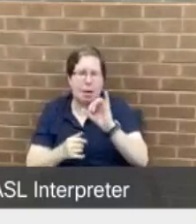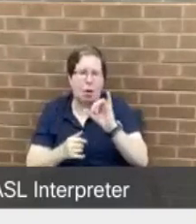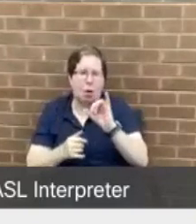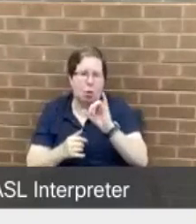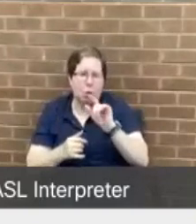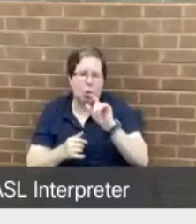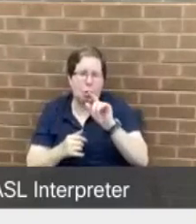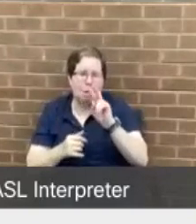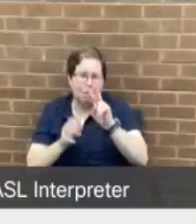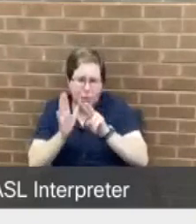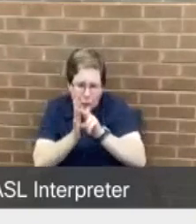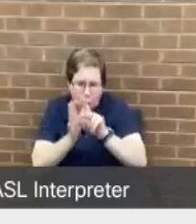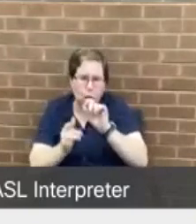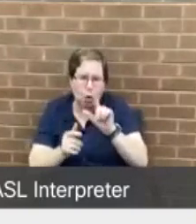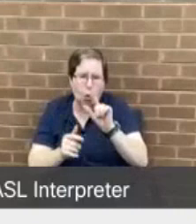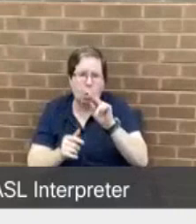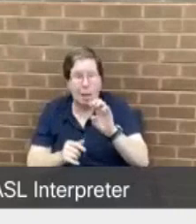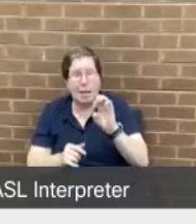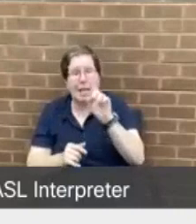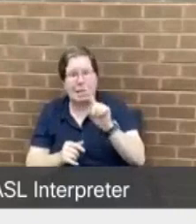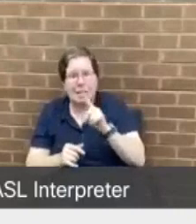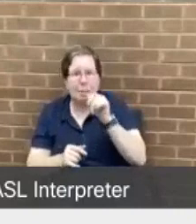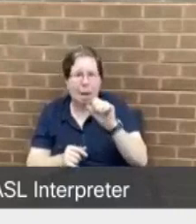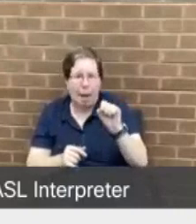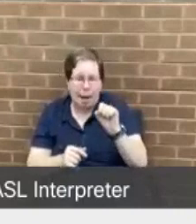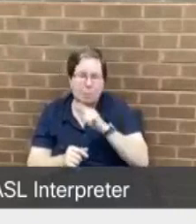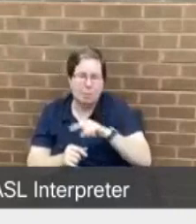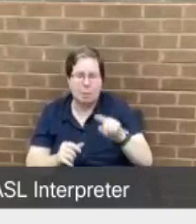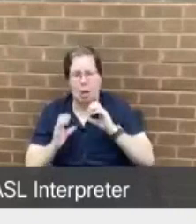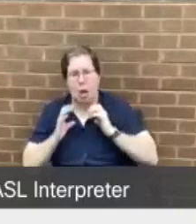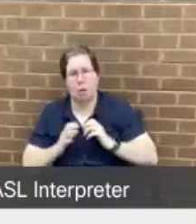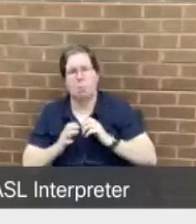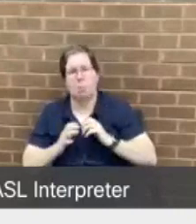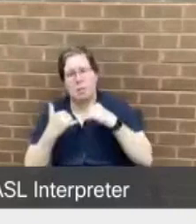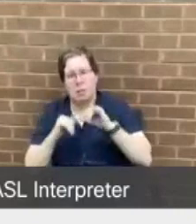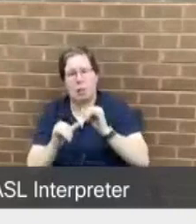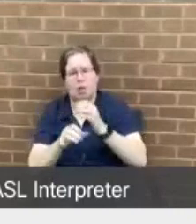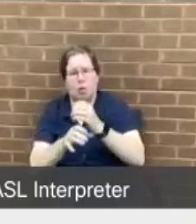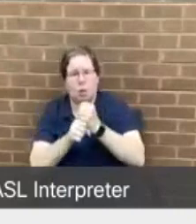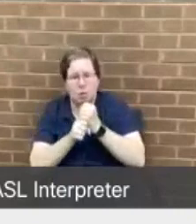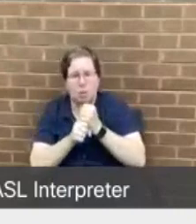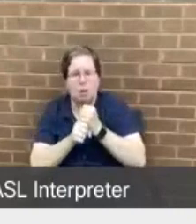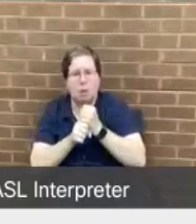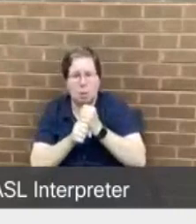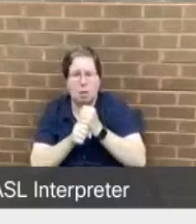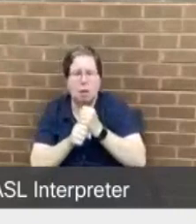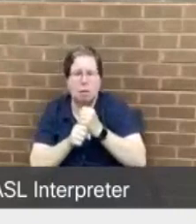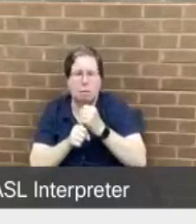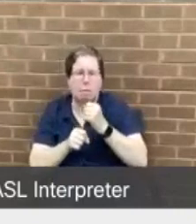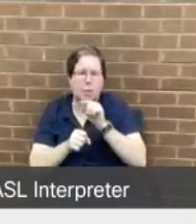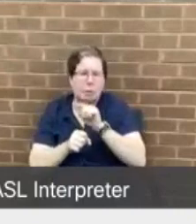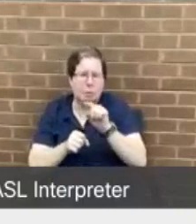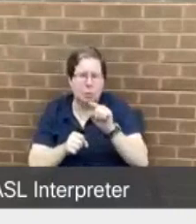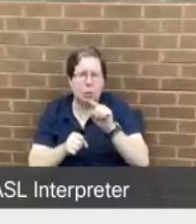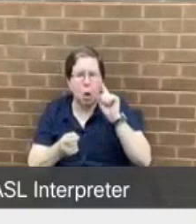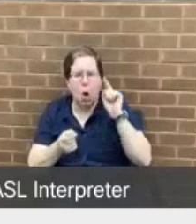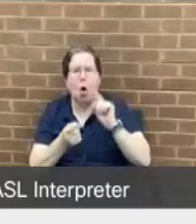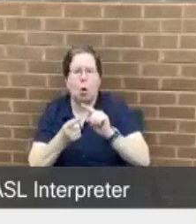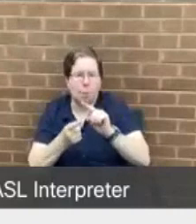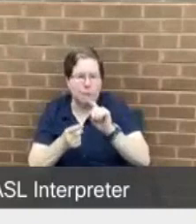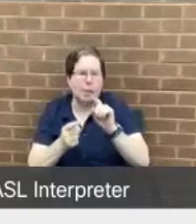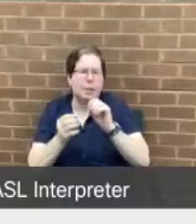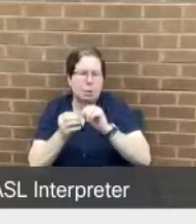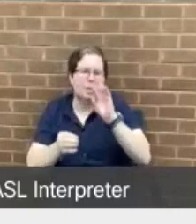tolling. EasyPass Maryland customers continue to receive the lowest toll rates with savings up to